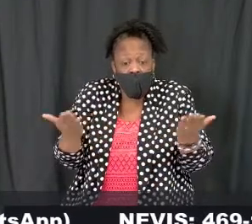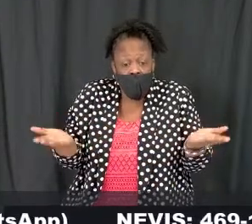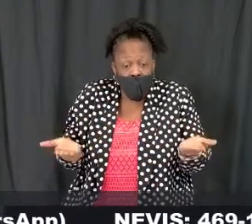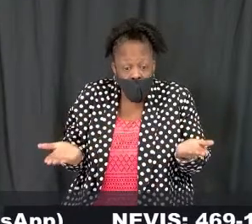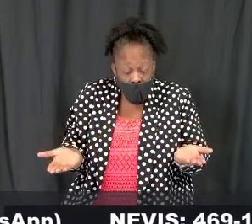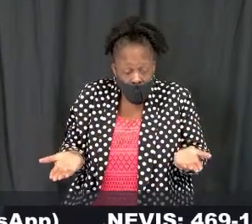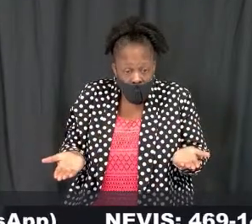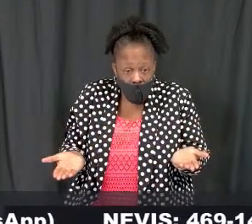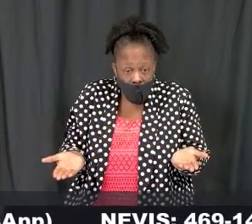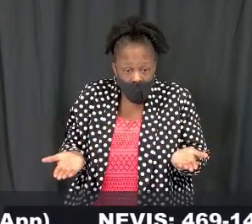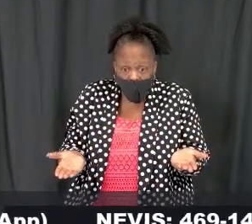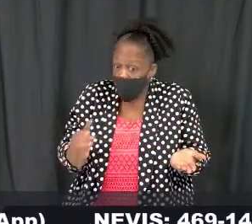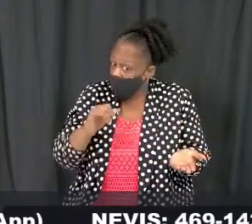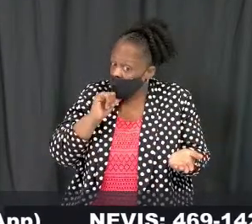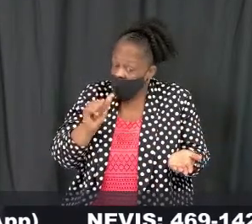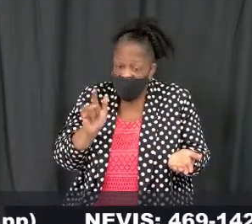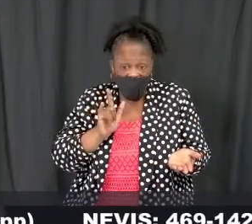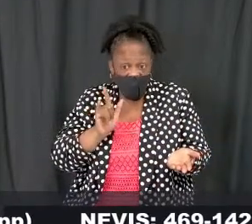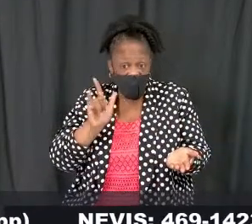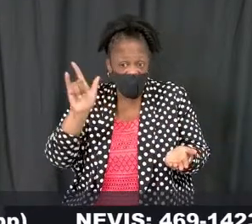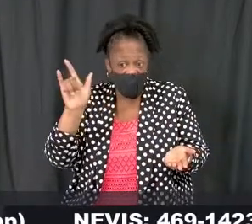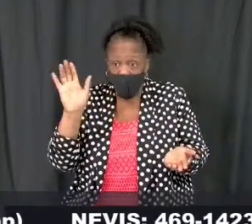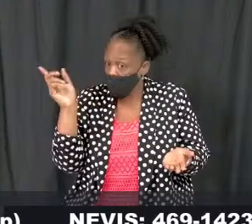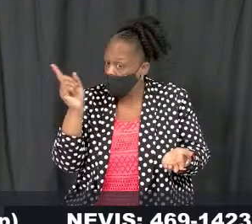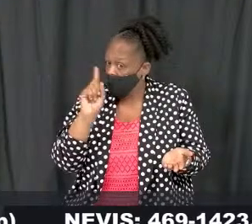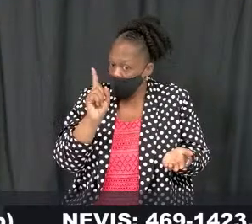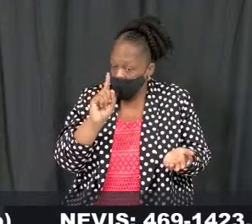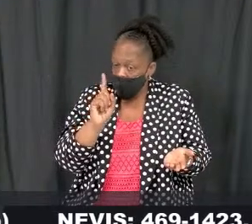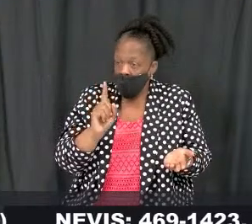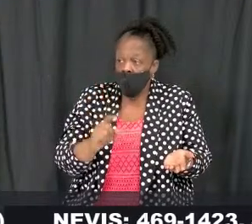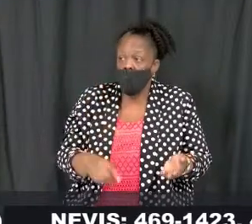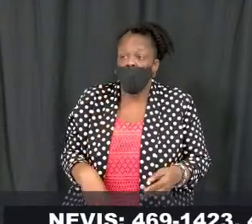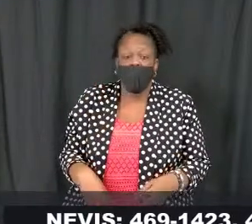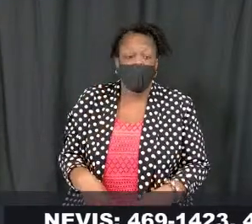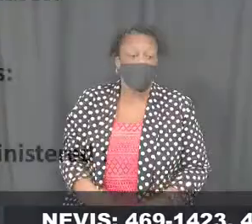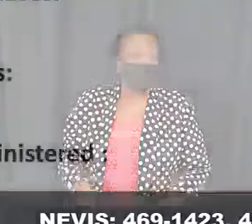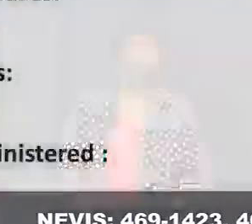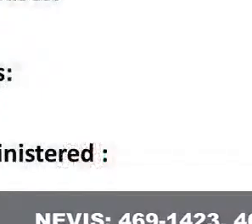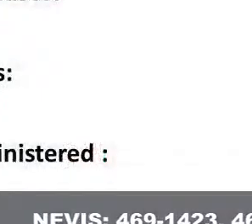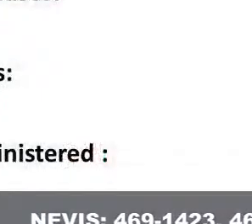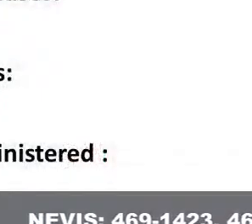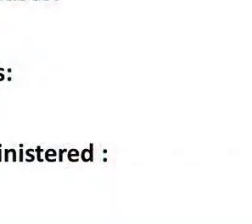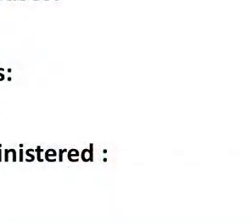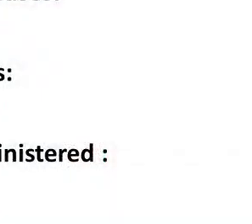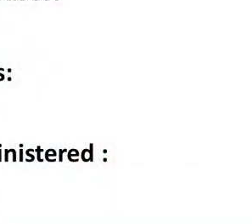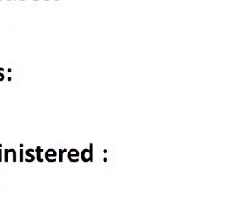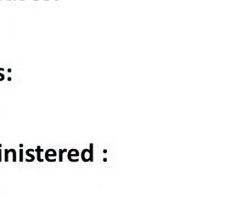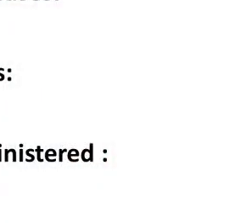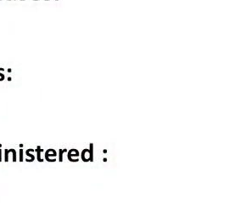very important at this time.